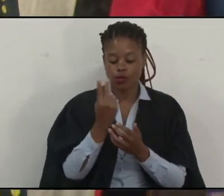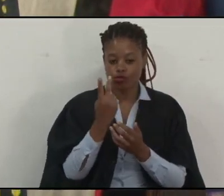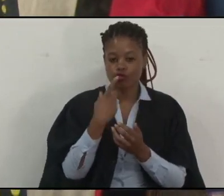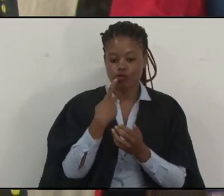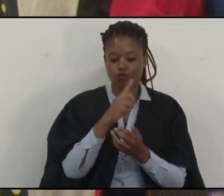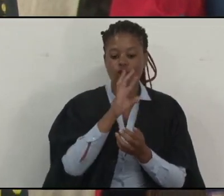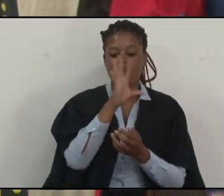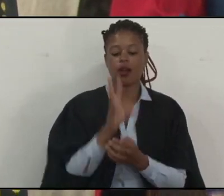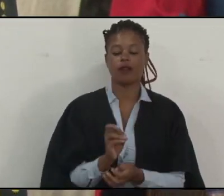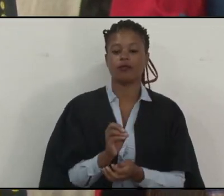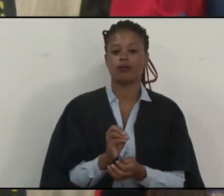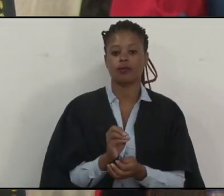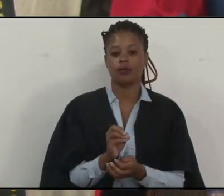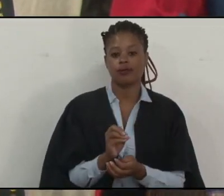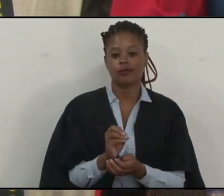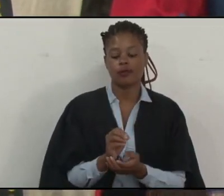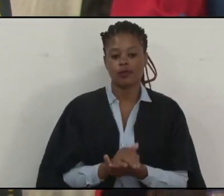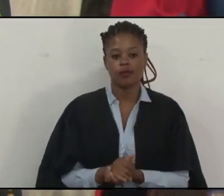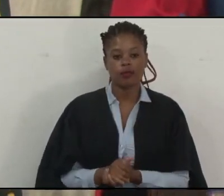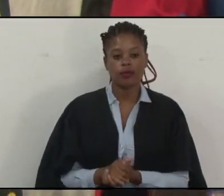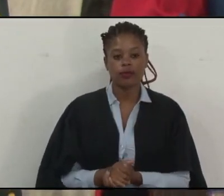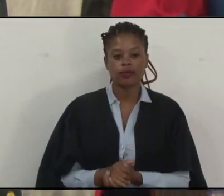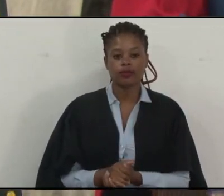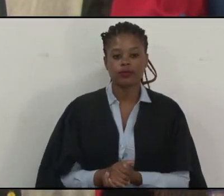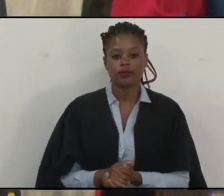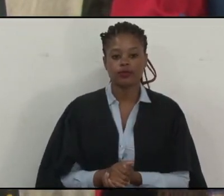for Africa as well.